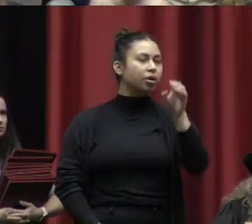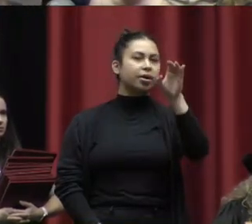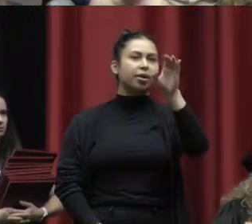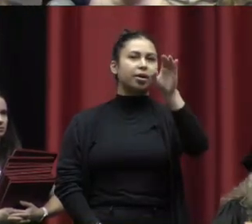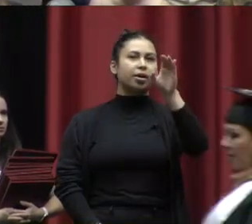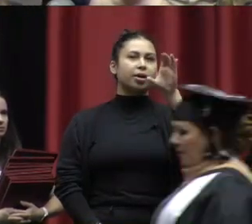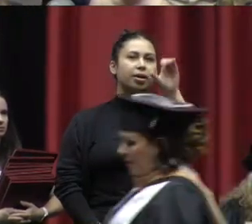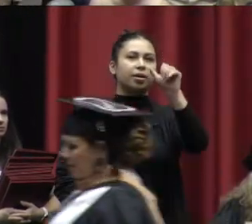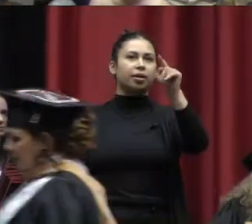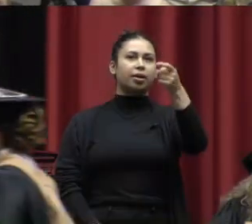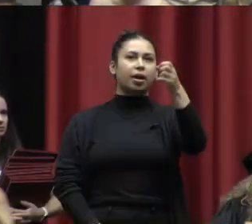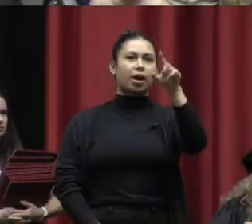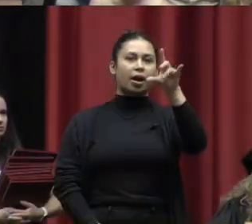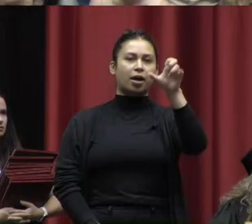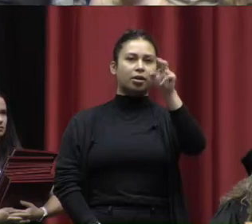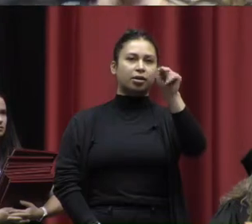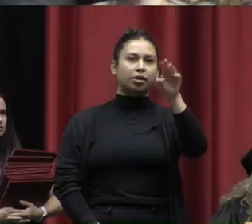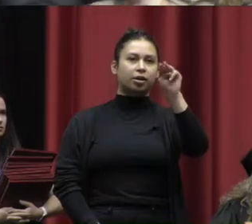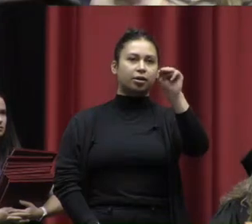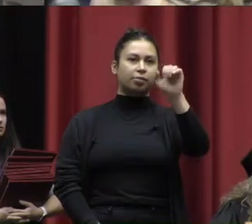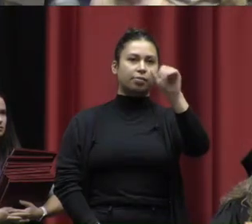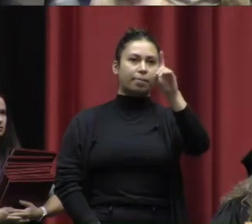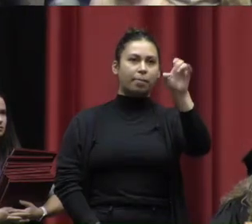Kathleen Madden.